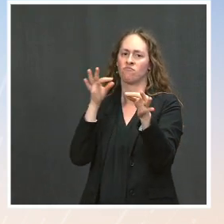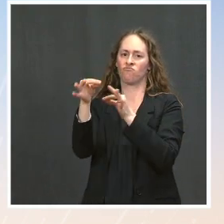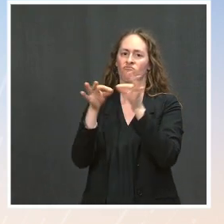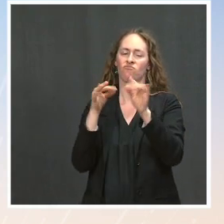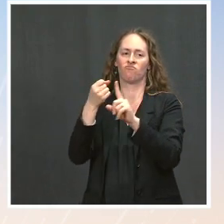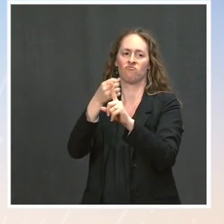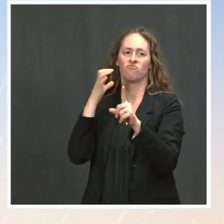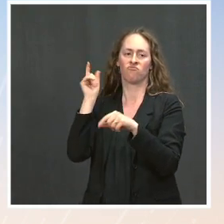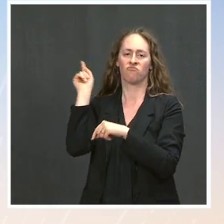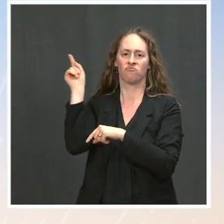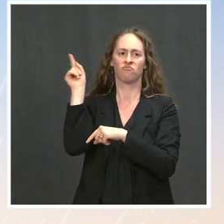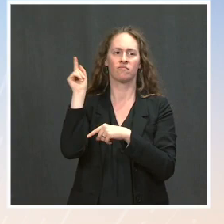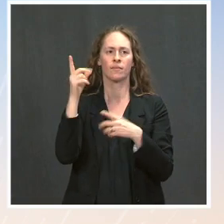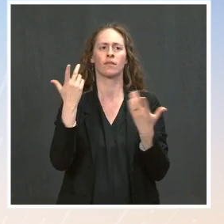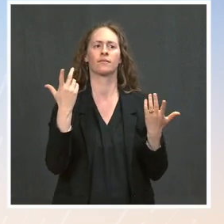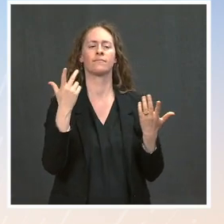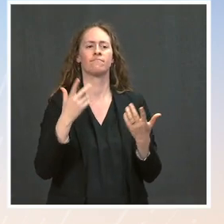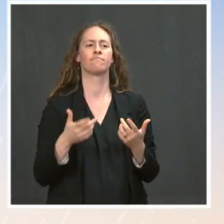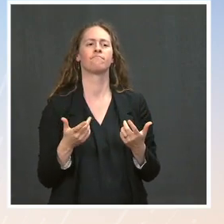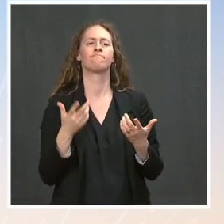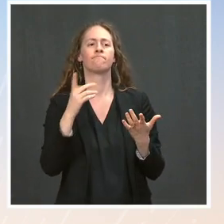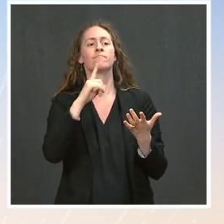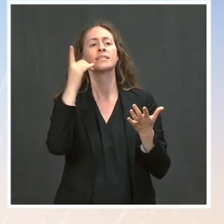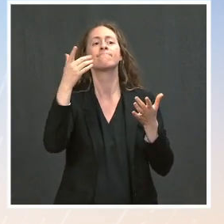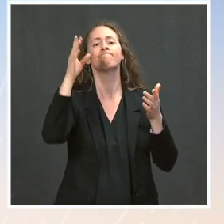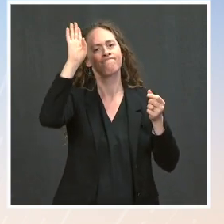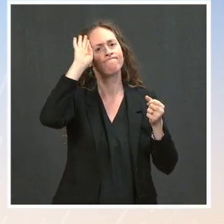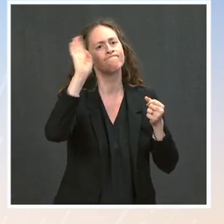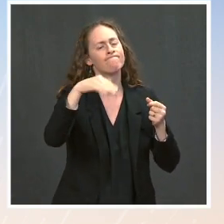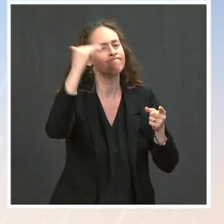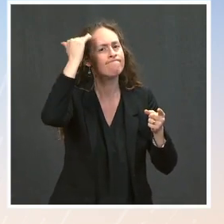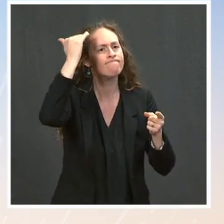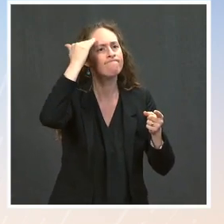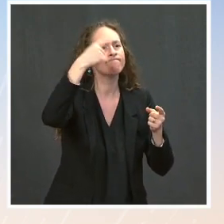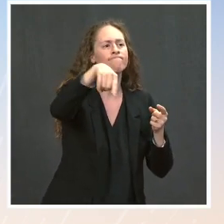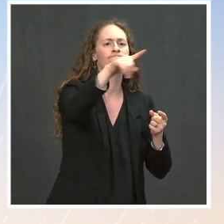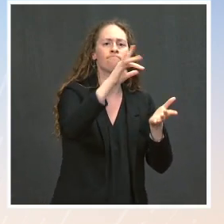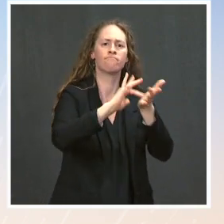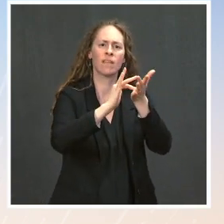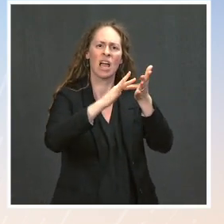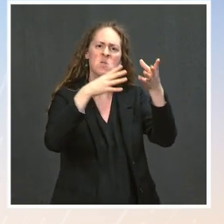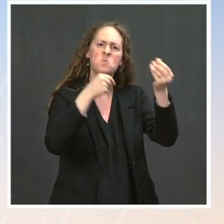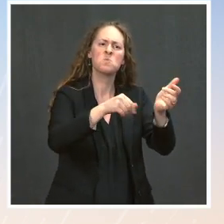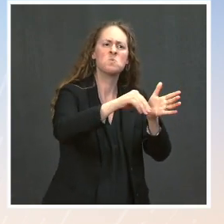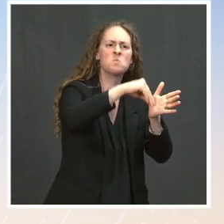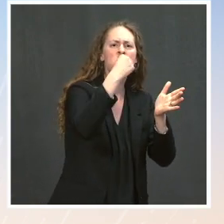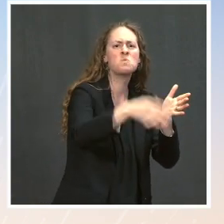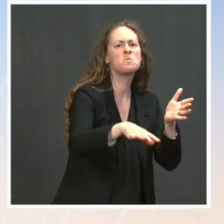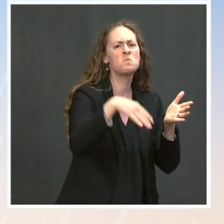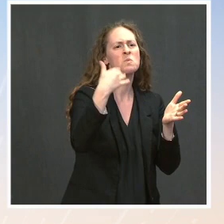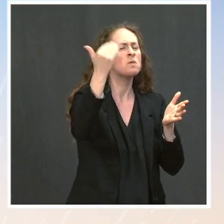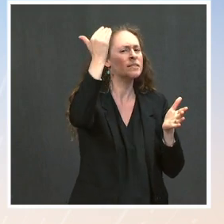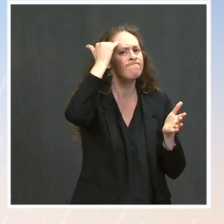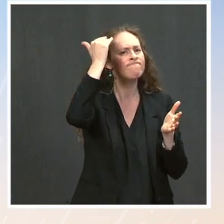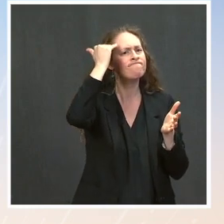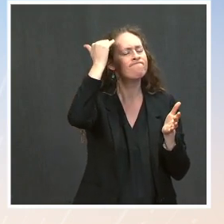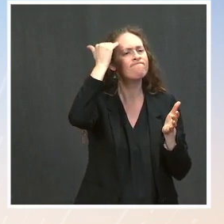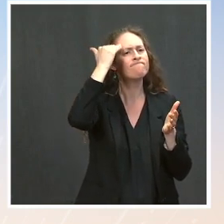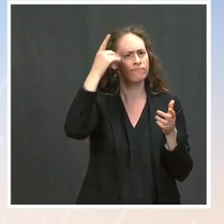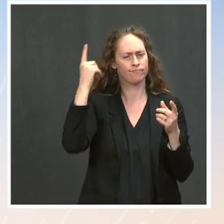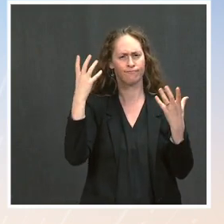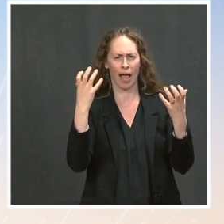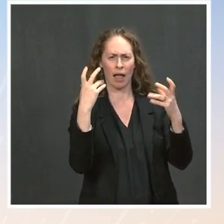the issue of rising costs of prescription drugs for American consumers and American families. It's something that he continues to focus on